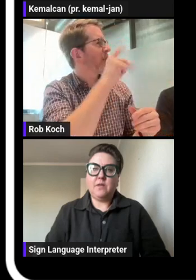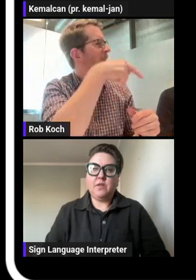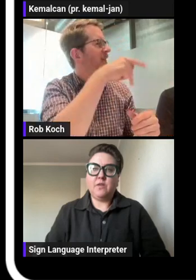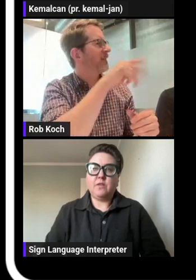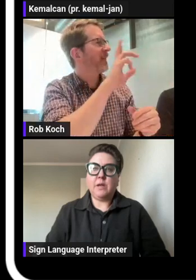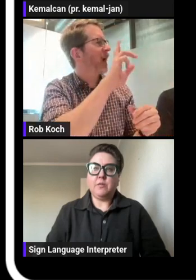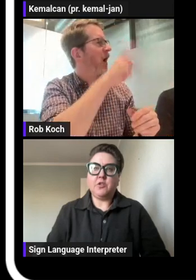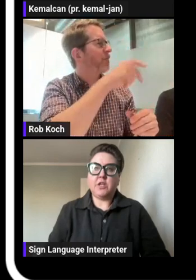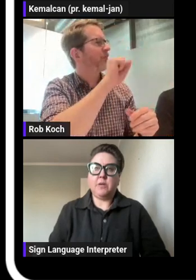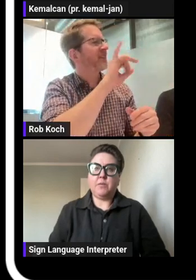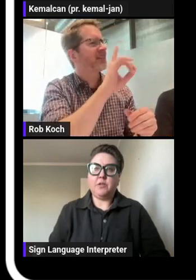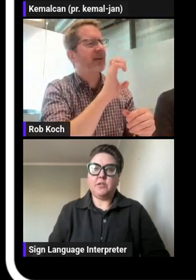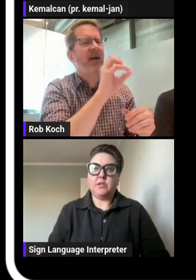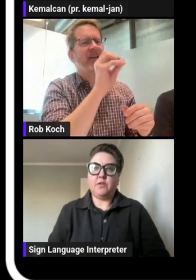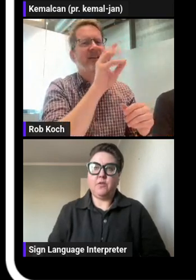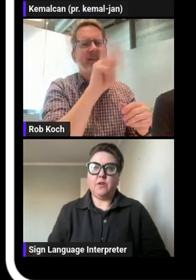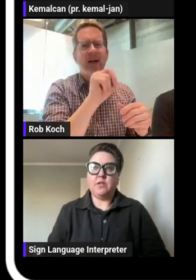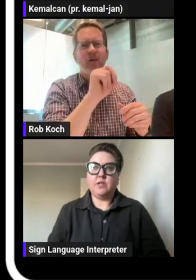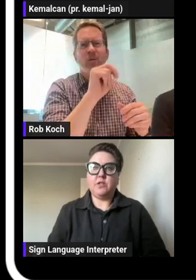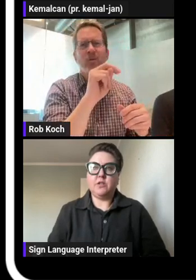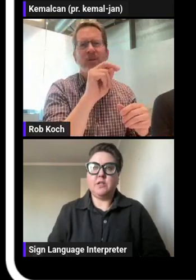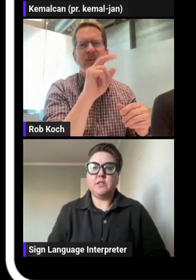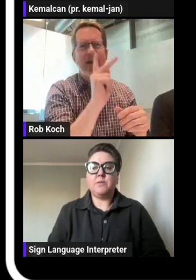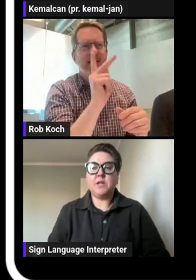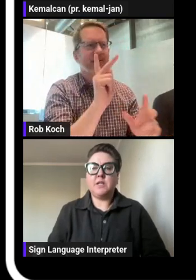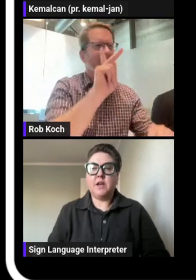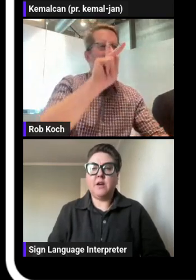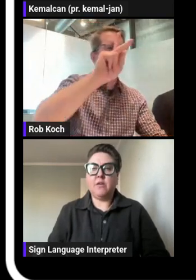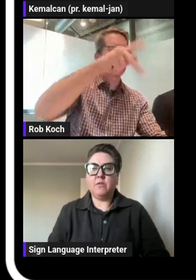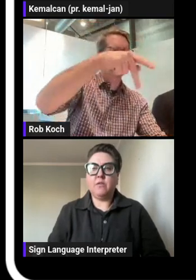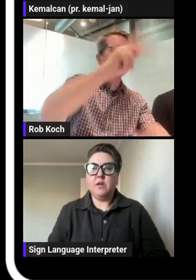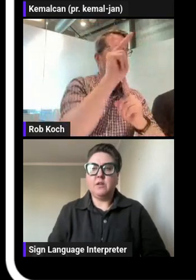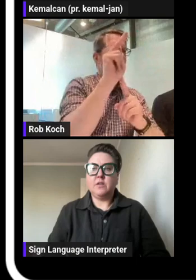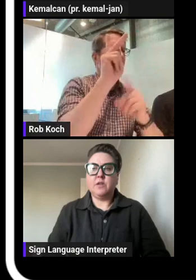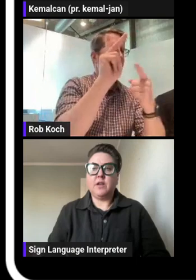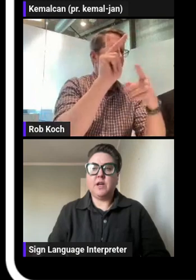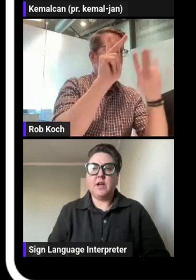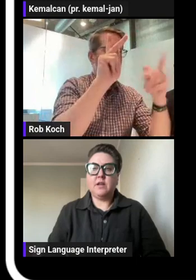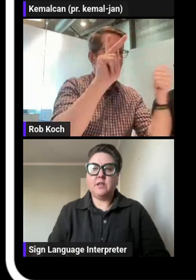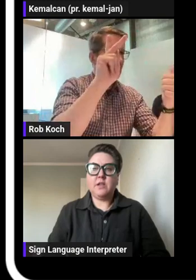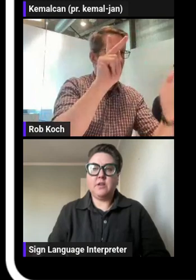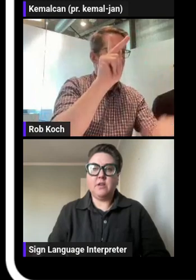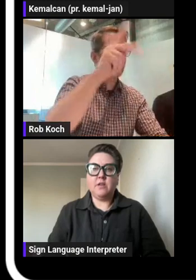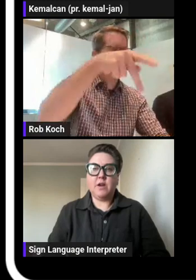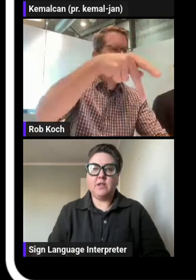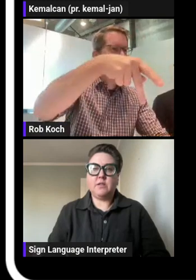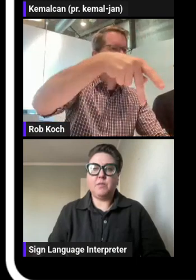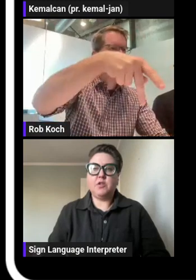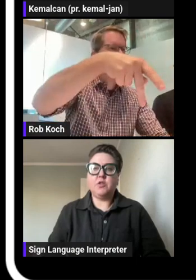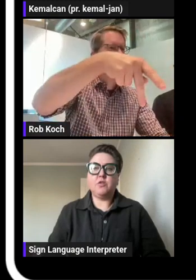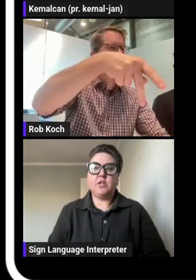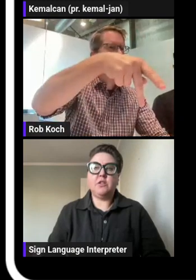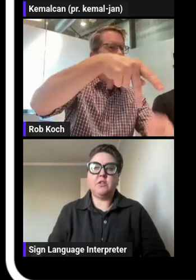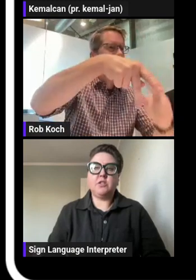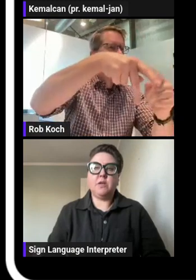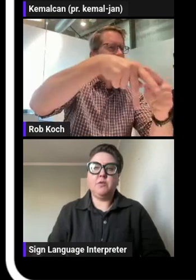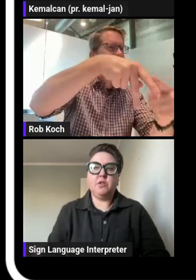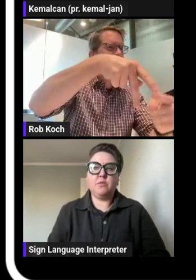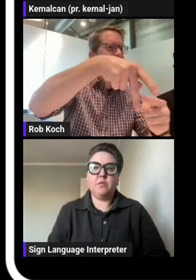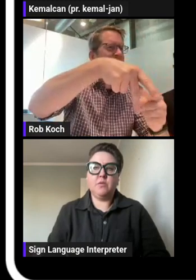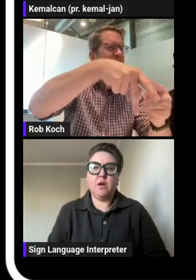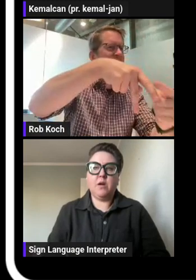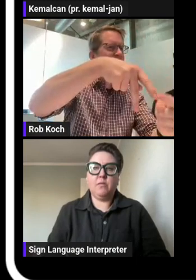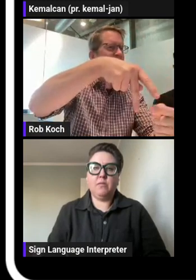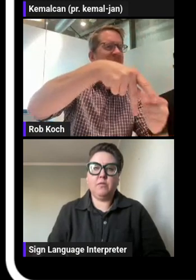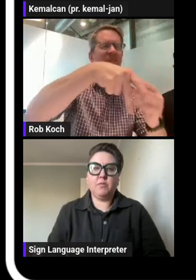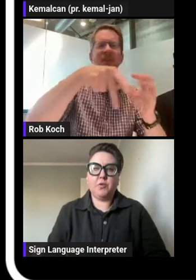P, even though the same shape, just different orientation. It's upside down. So like K is here, right? But you don't change the shape, you